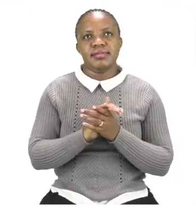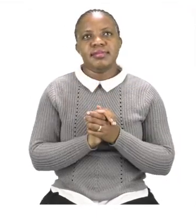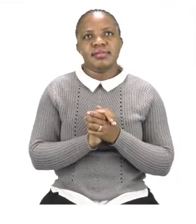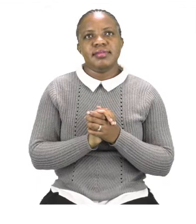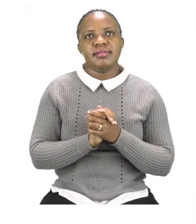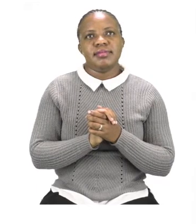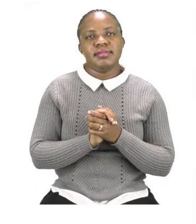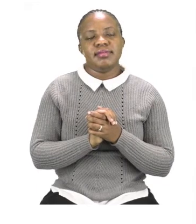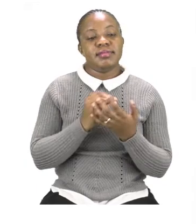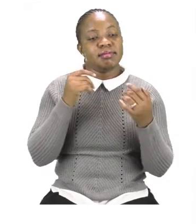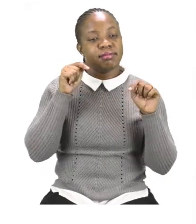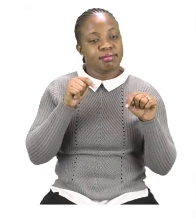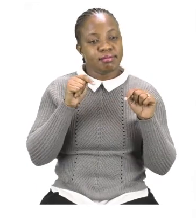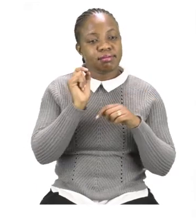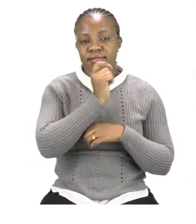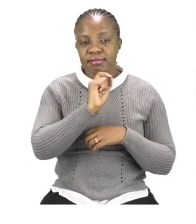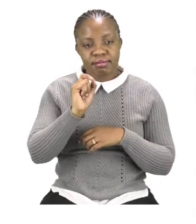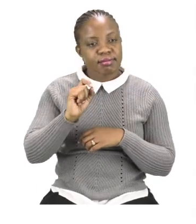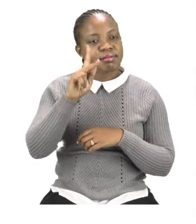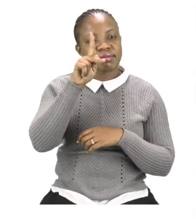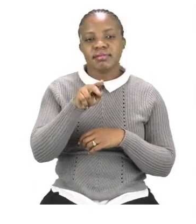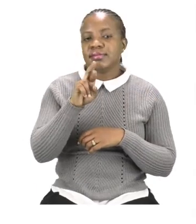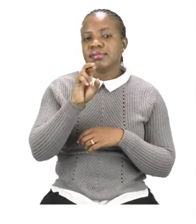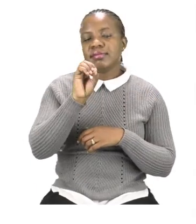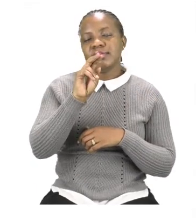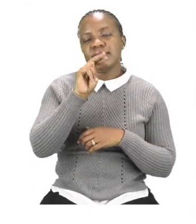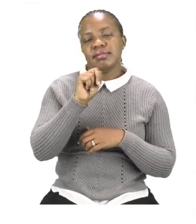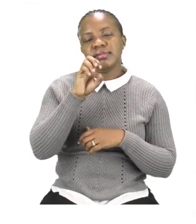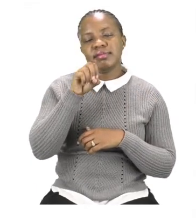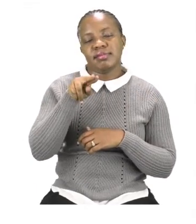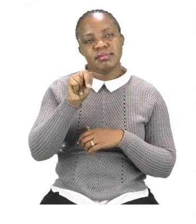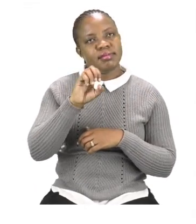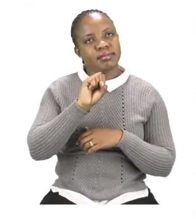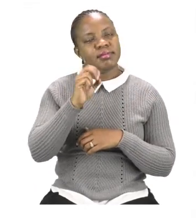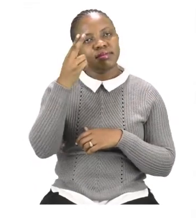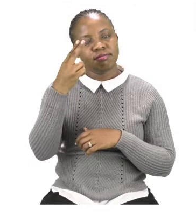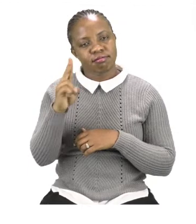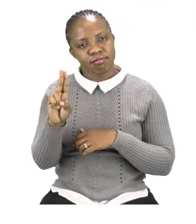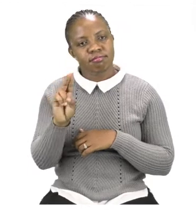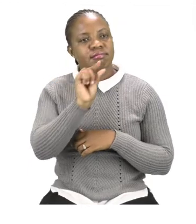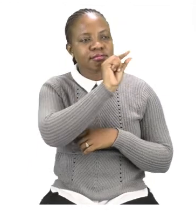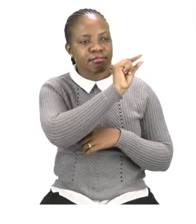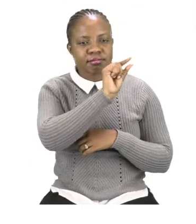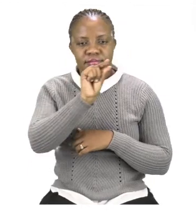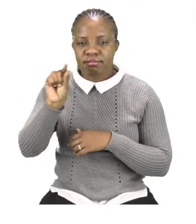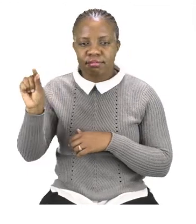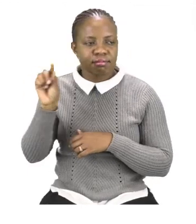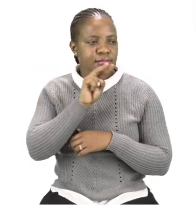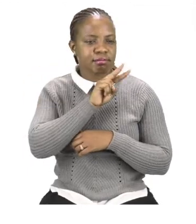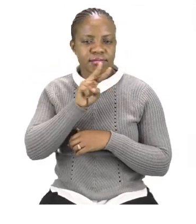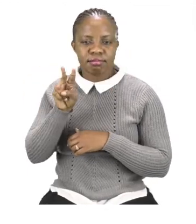are going to circle the pronouns in the sentences. We are going to look for